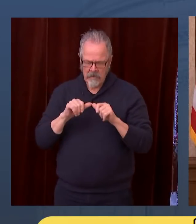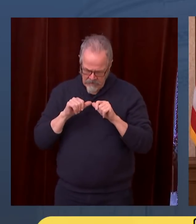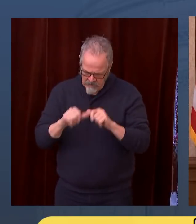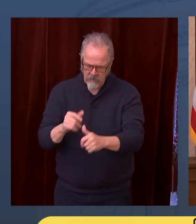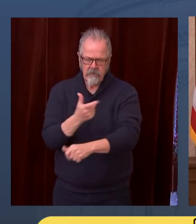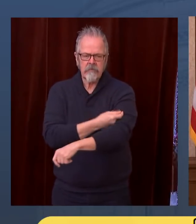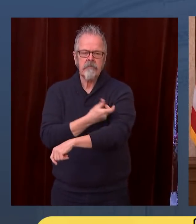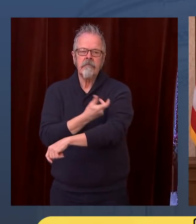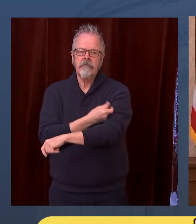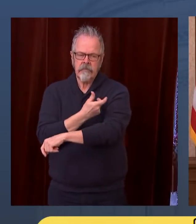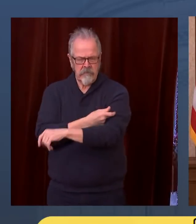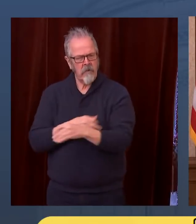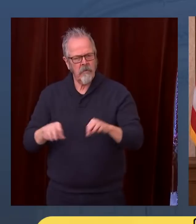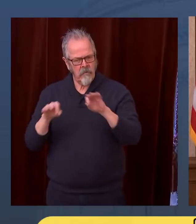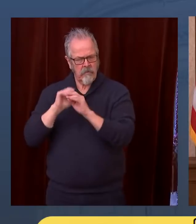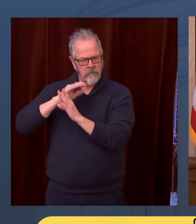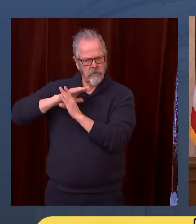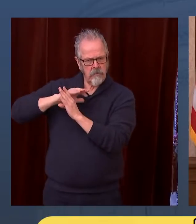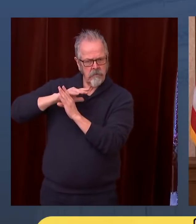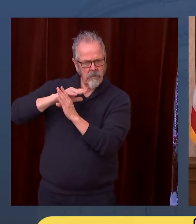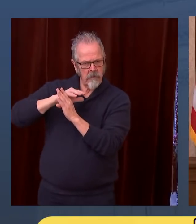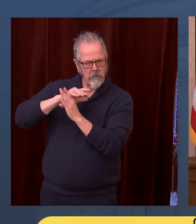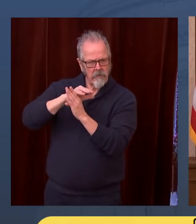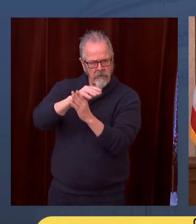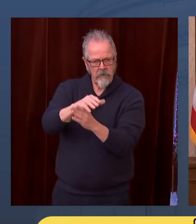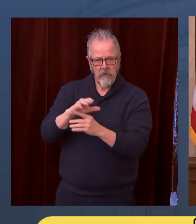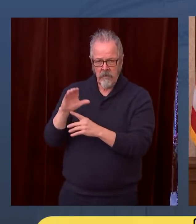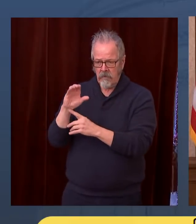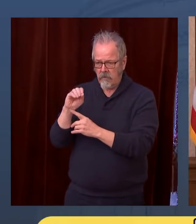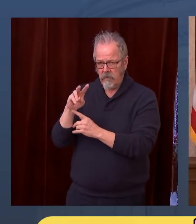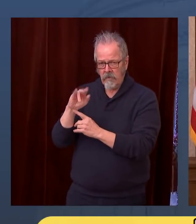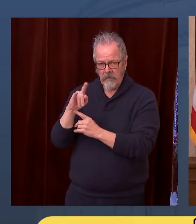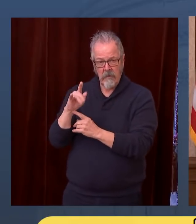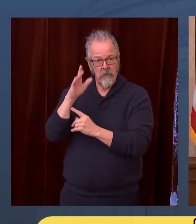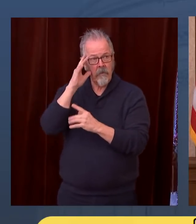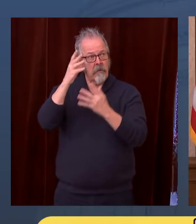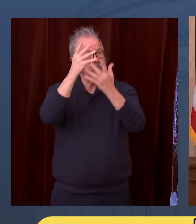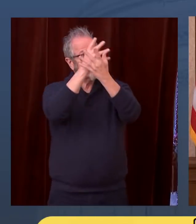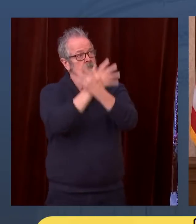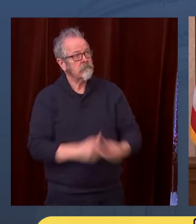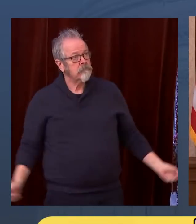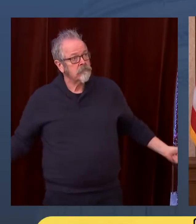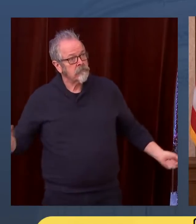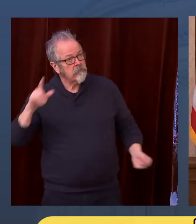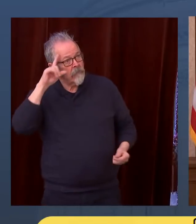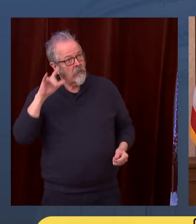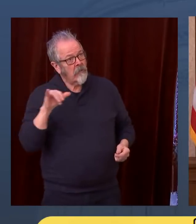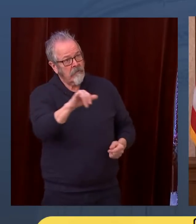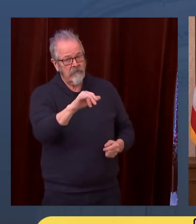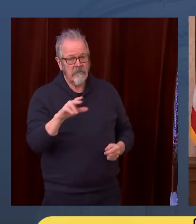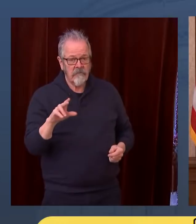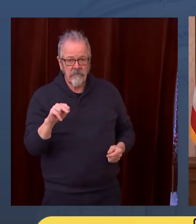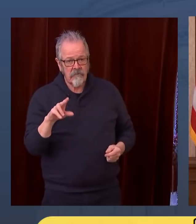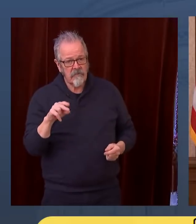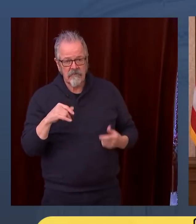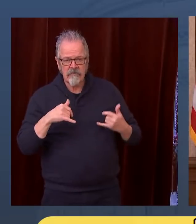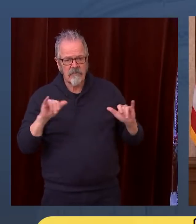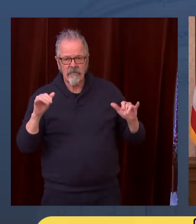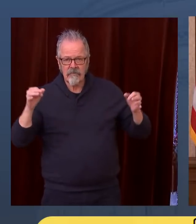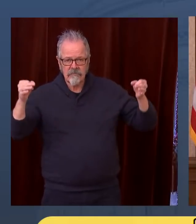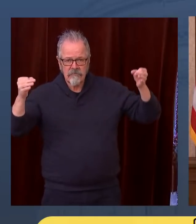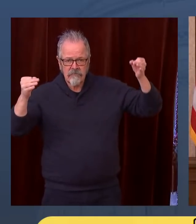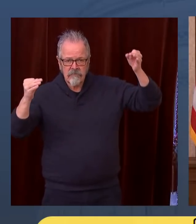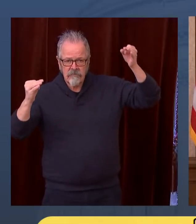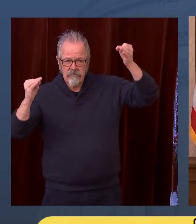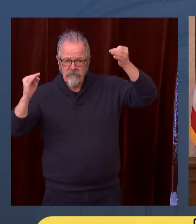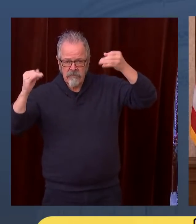going to disappear. It is going to be with us for some considerable period of time. And the need to protect ourselves will remain